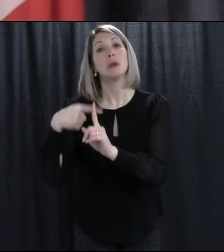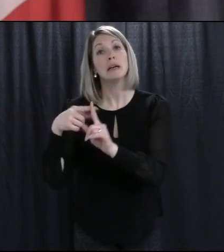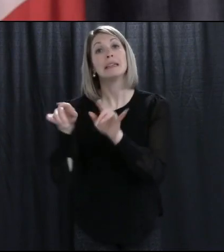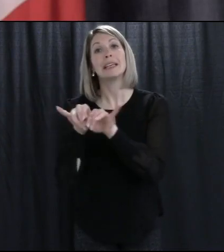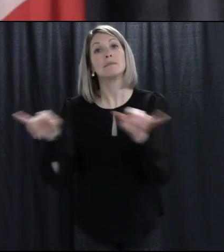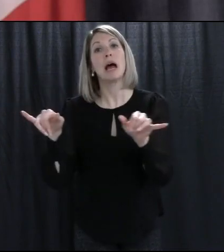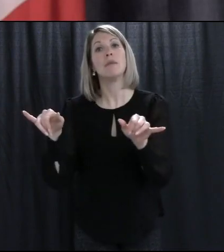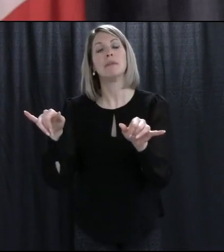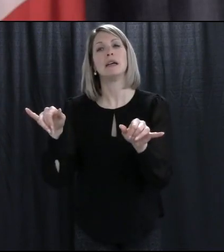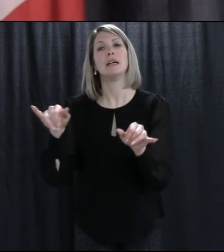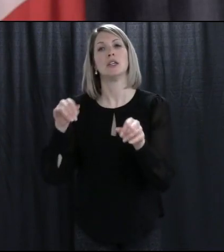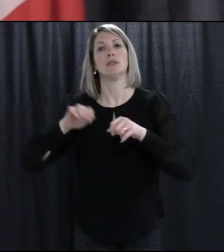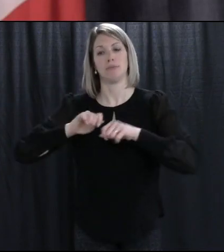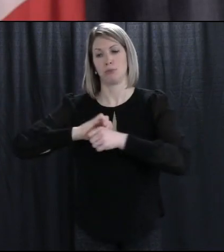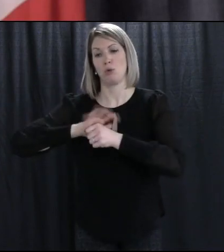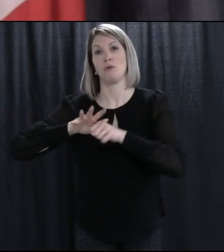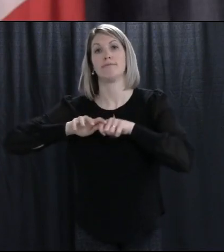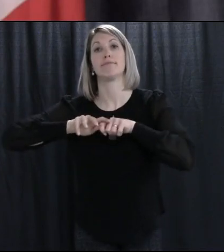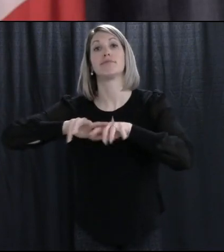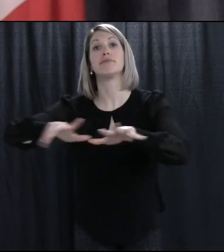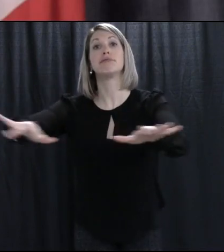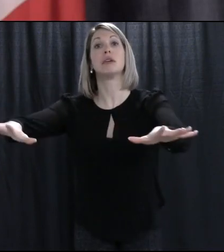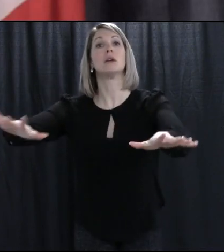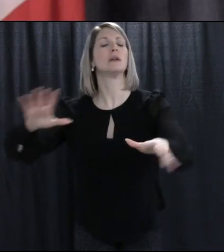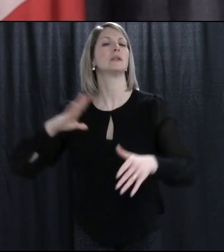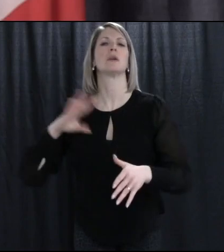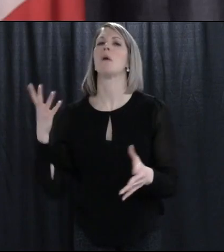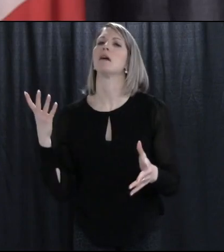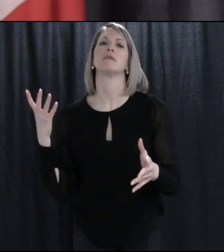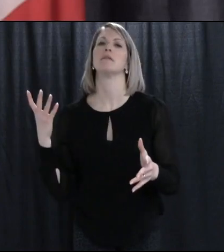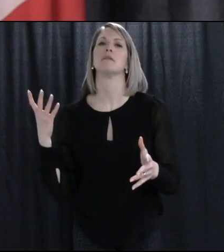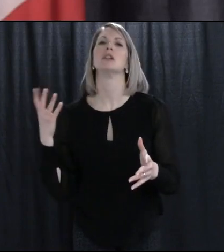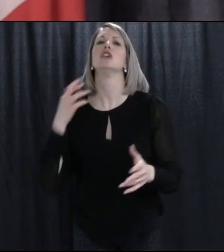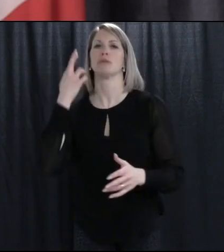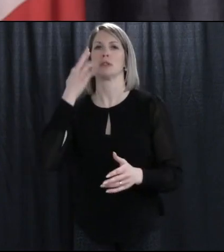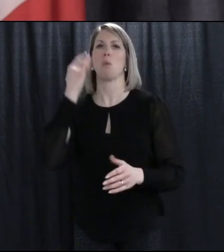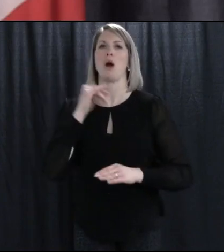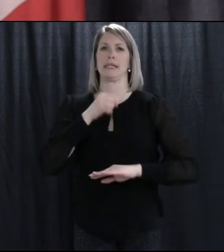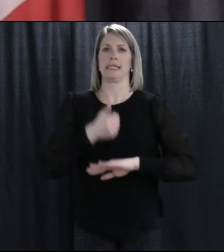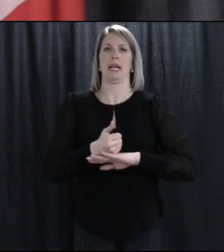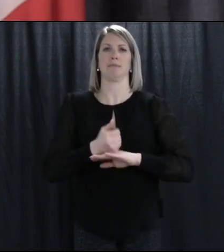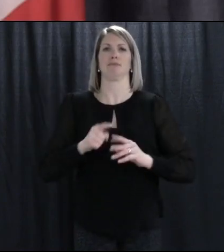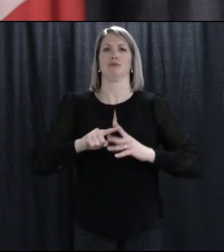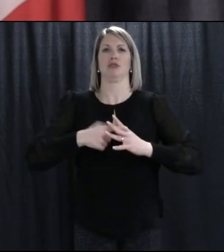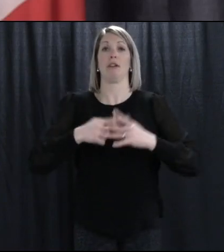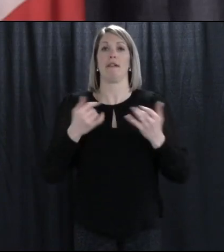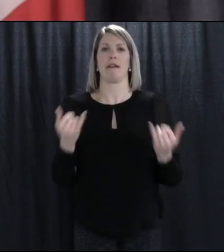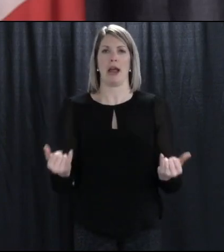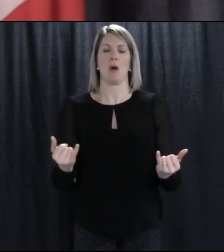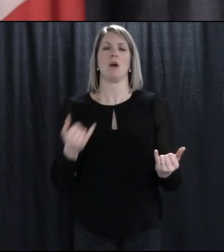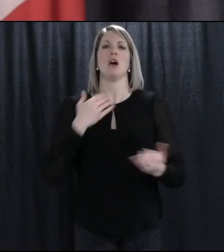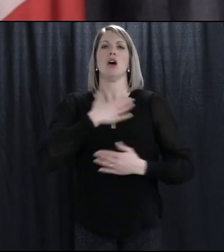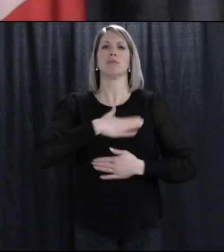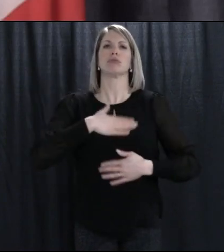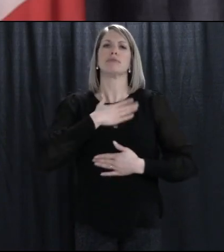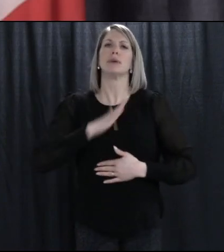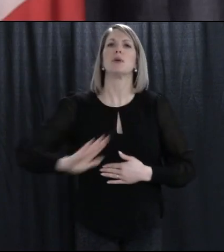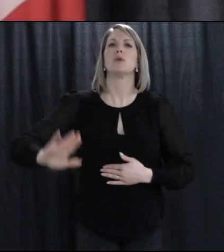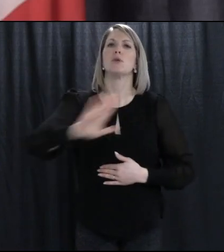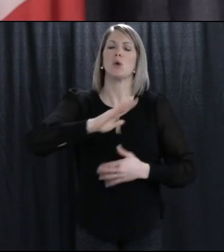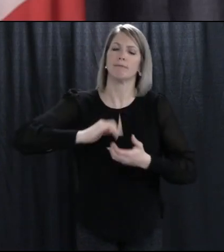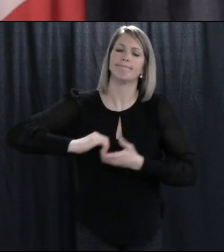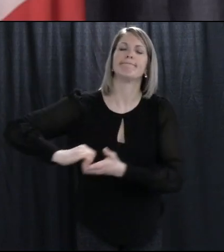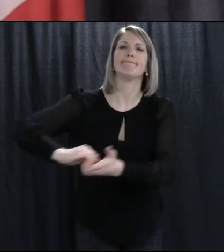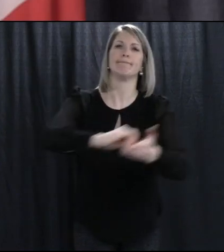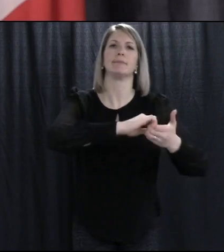of spread of COVID-19. I appreciate everyone's patience and cooperation during this time. We must all work